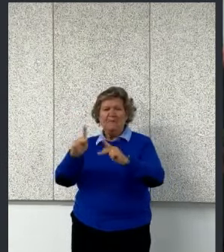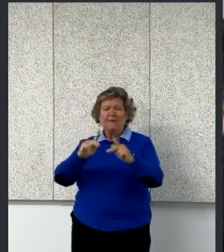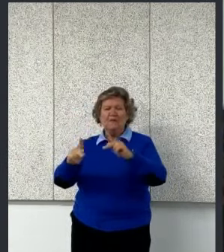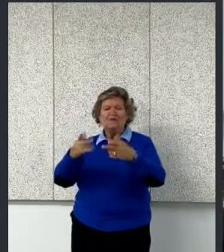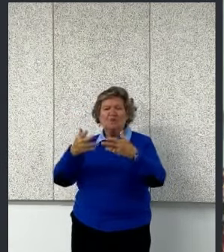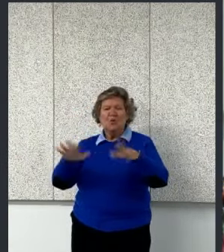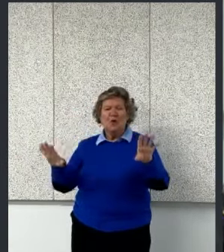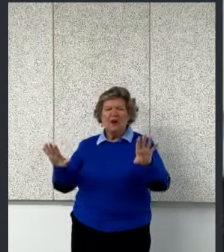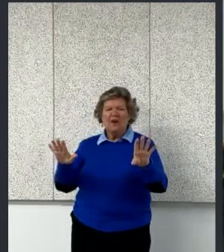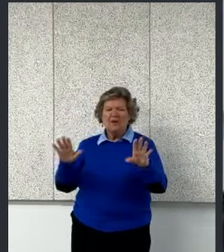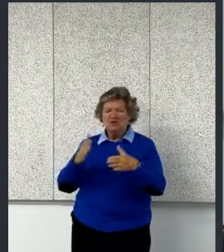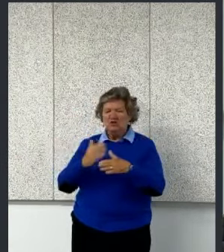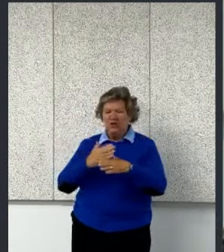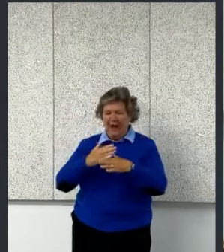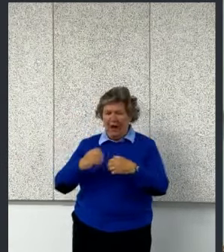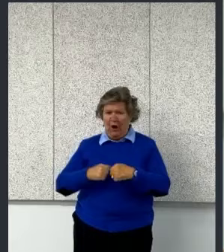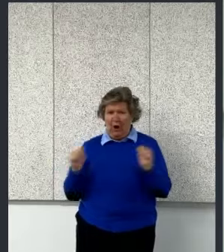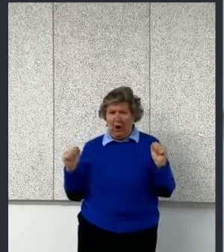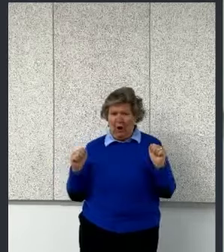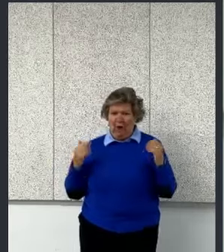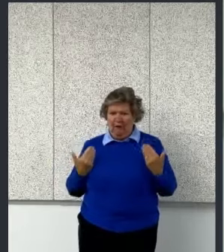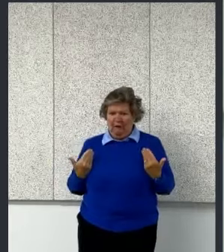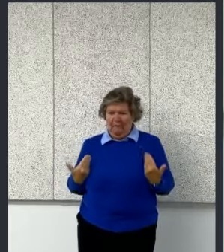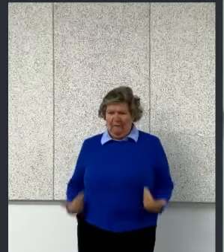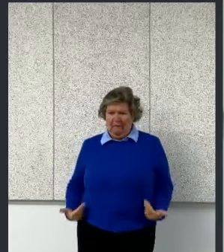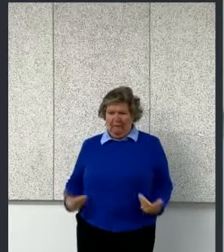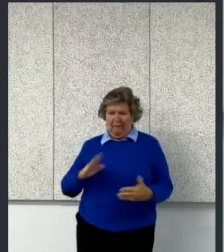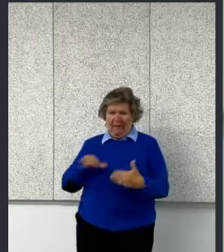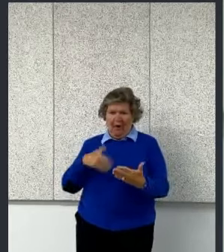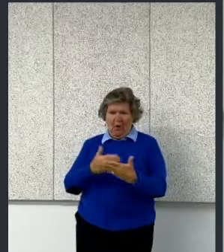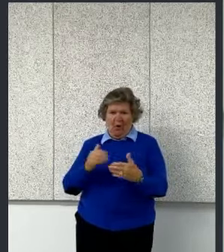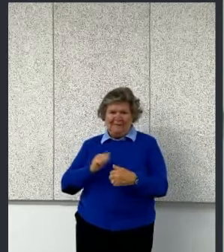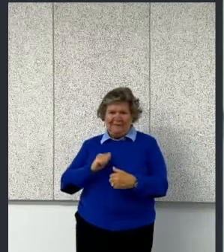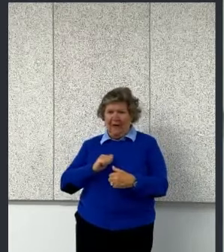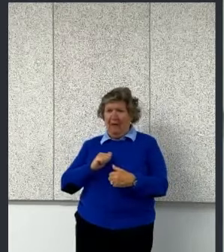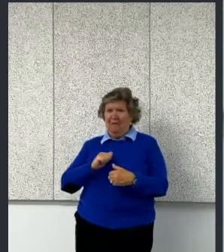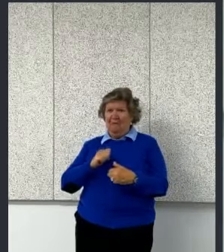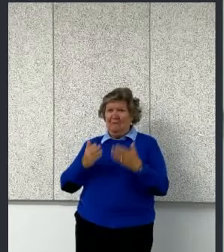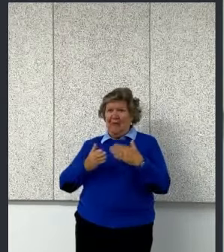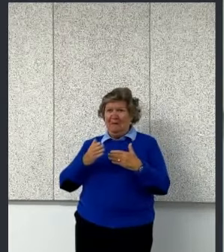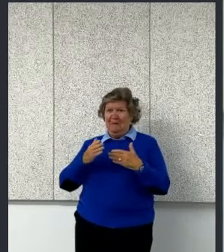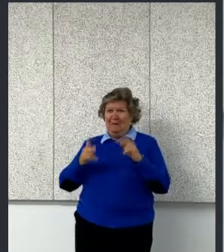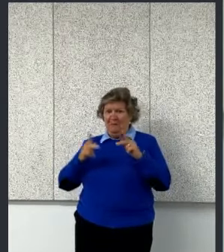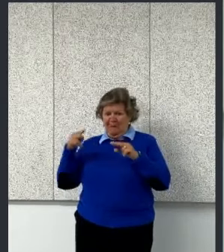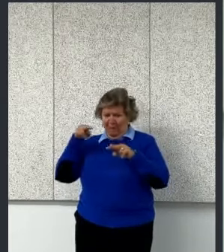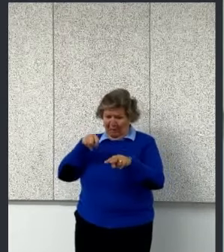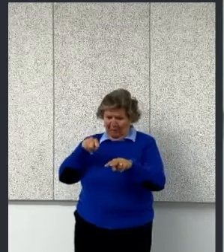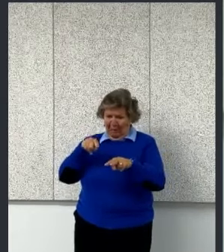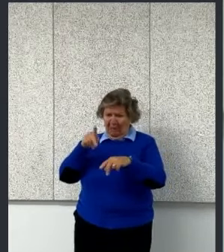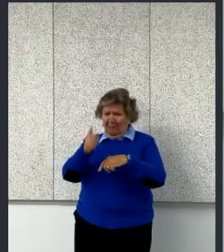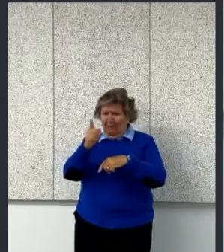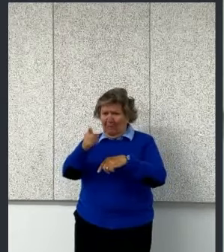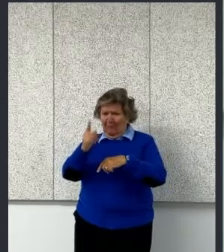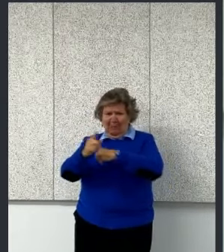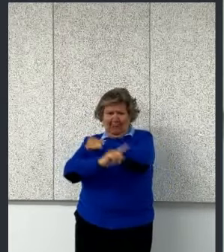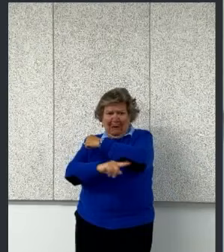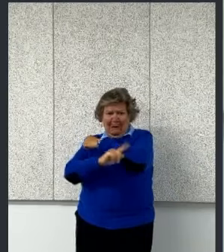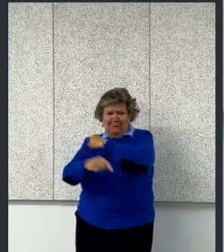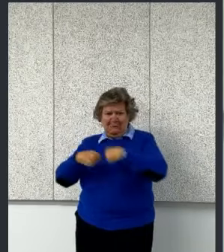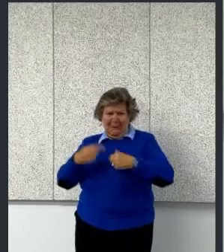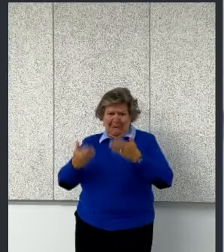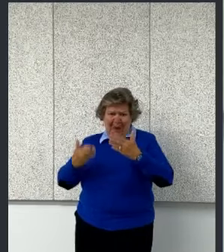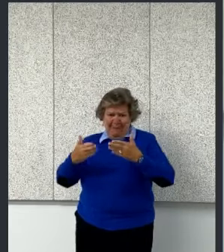full selves, you know, because there's this sort of like fear of a punitive response. And I think that